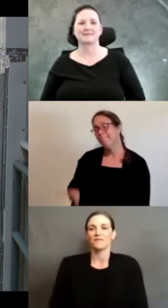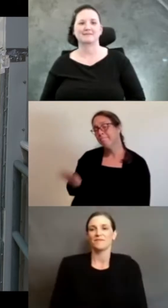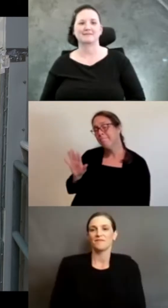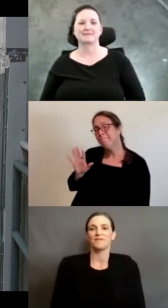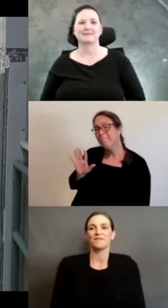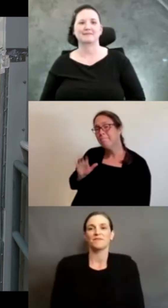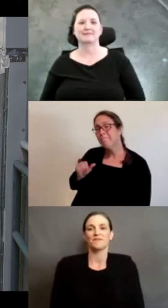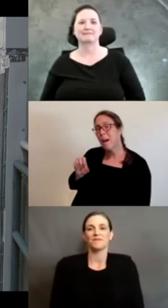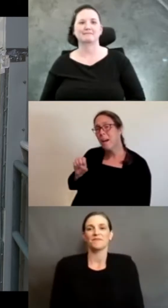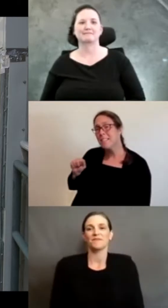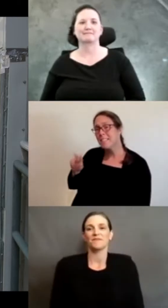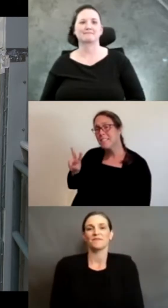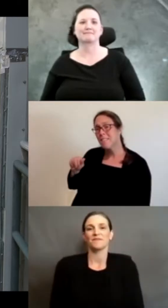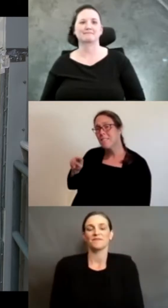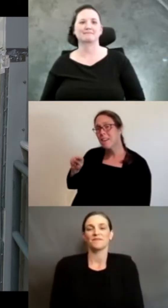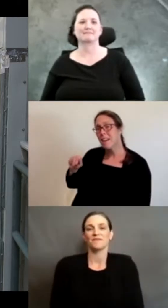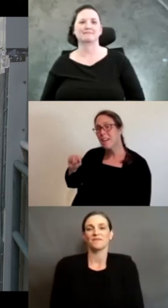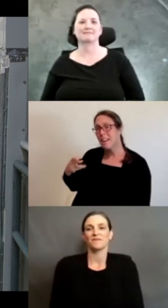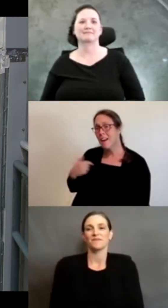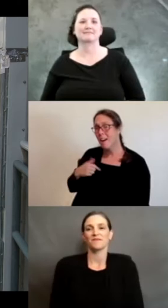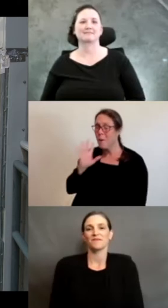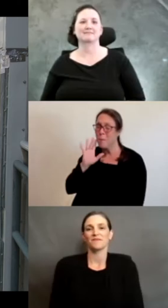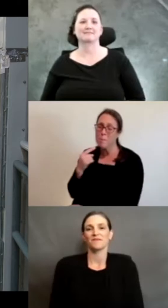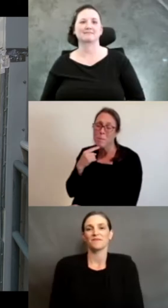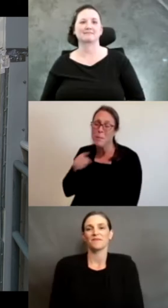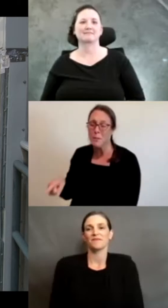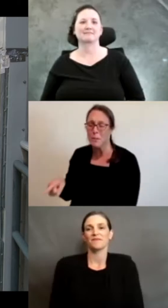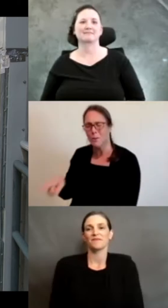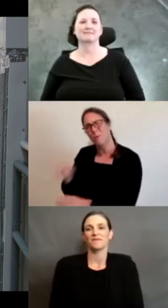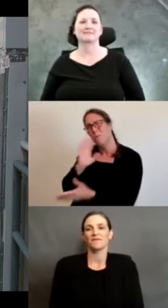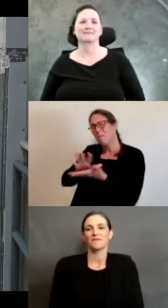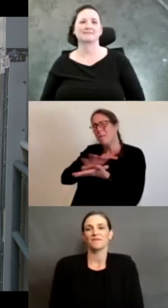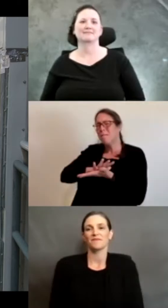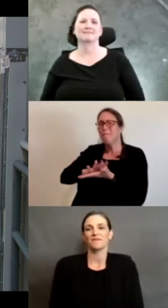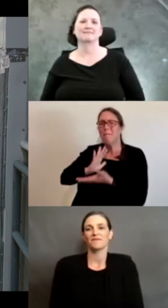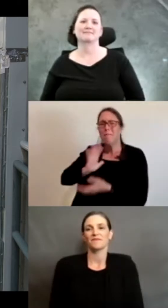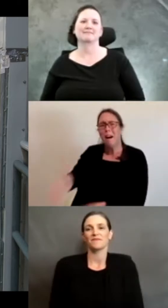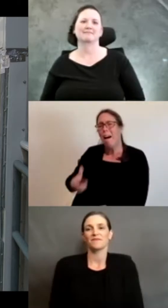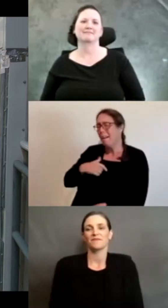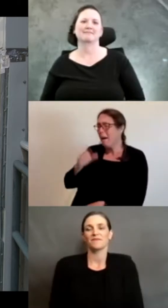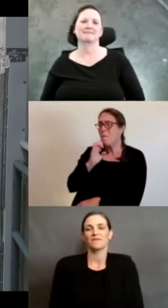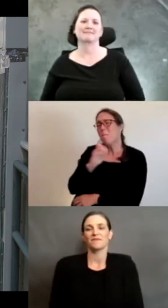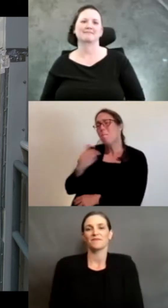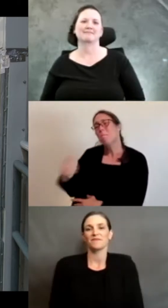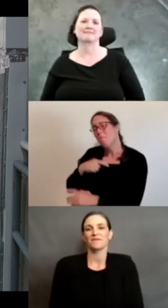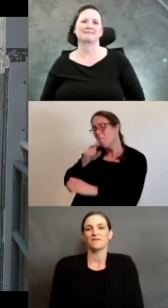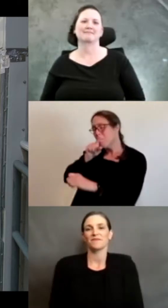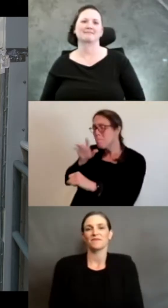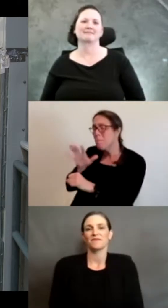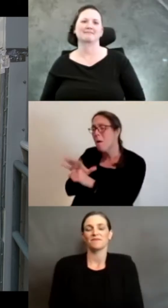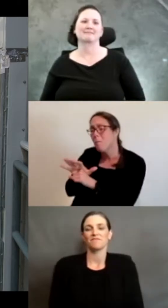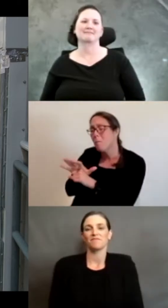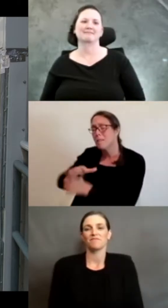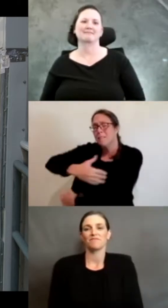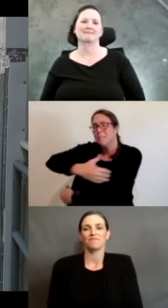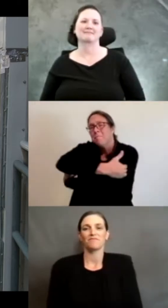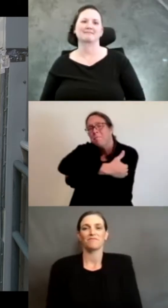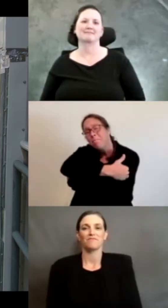you. Aw, you'll be fine. I'll be back. I promise. Vicky hugs her dog and